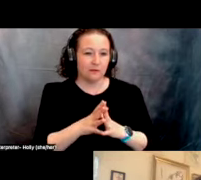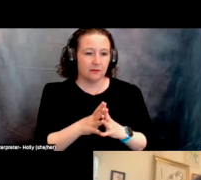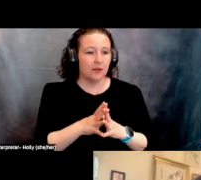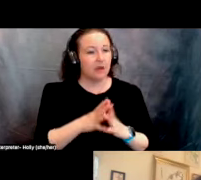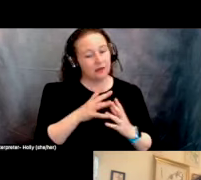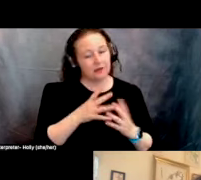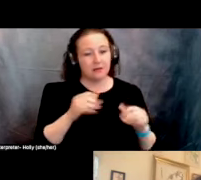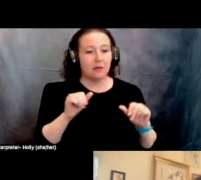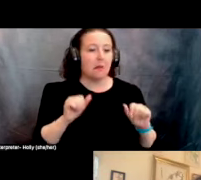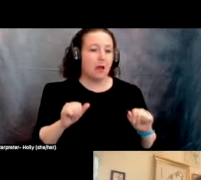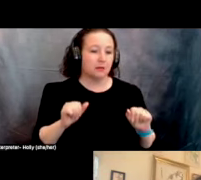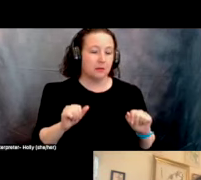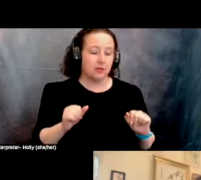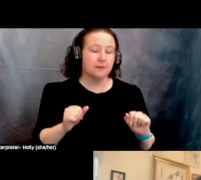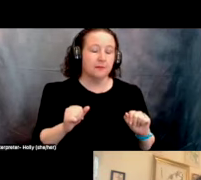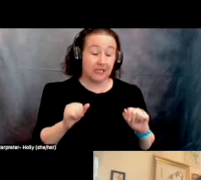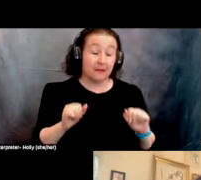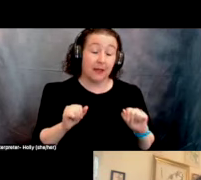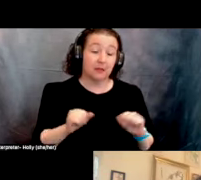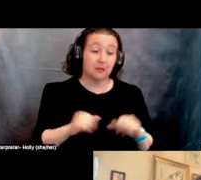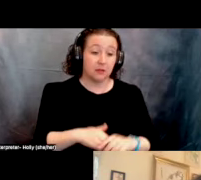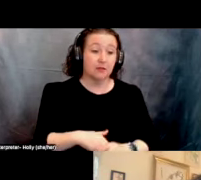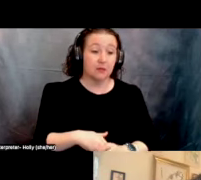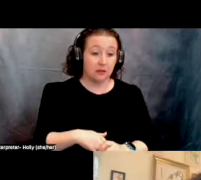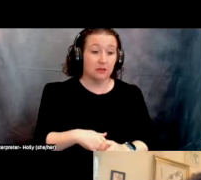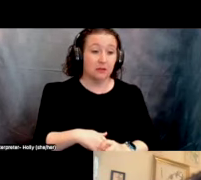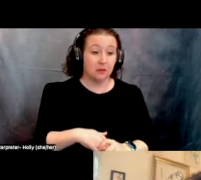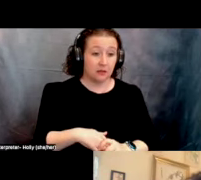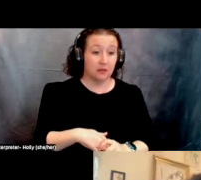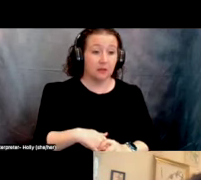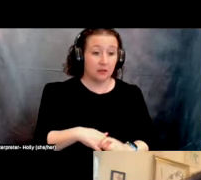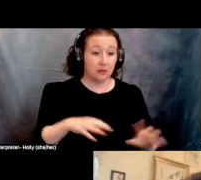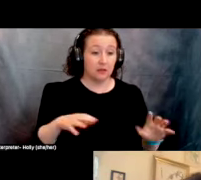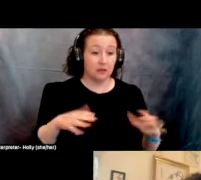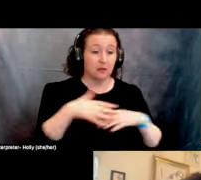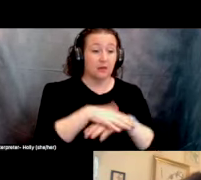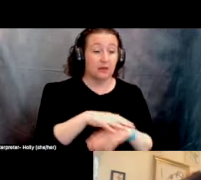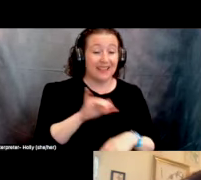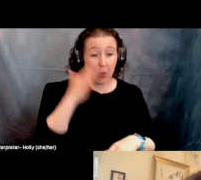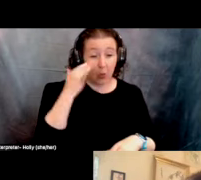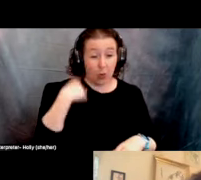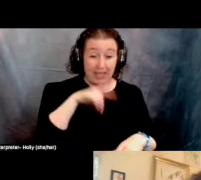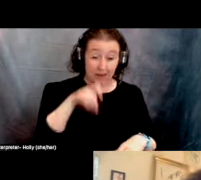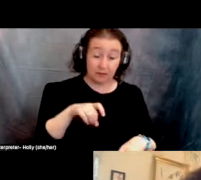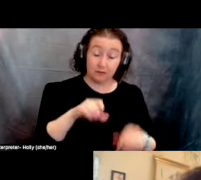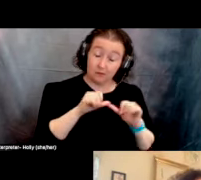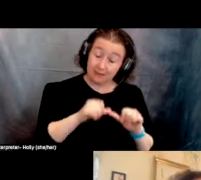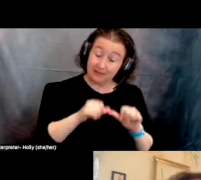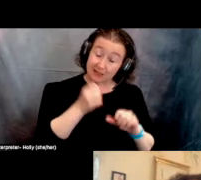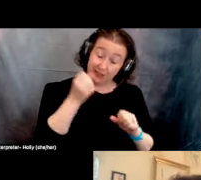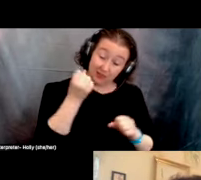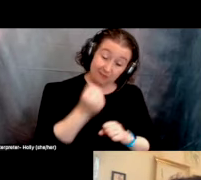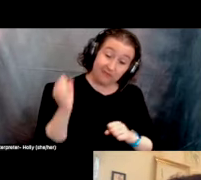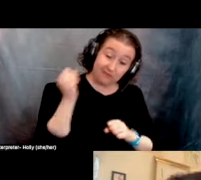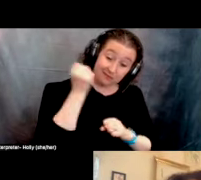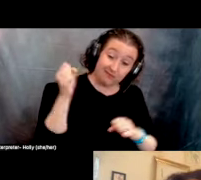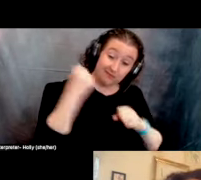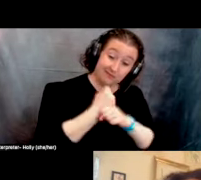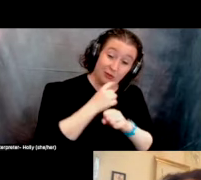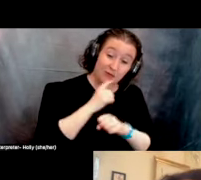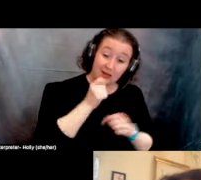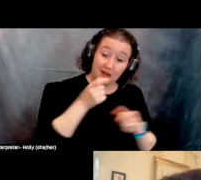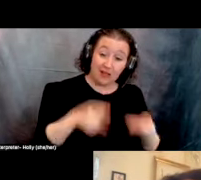I think it's possible. Yeah, it's possible. I mean, the so that's why we have to keep like making sure it doesn't happen. The statutes